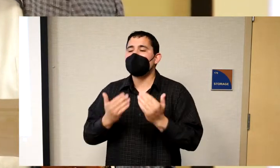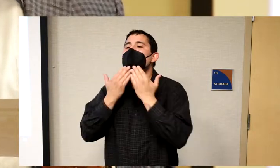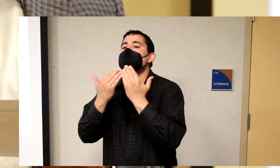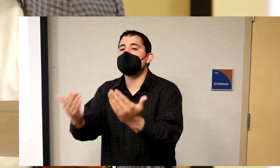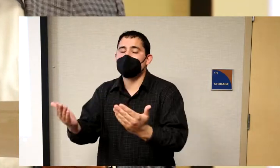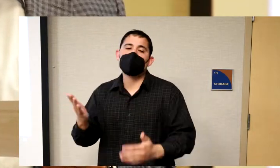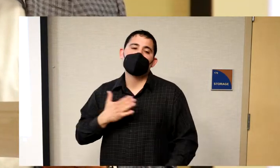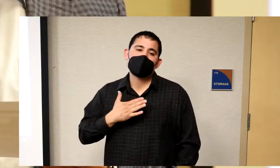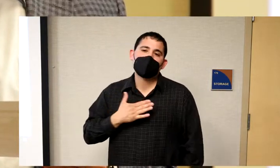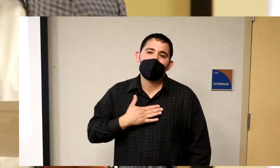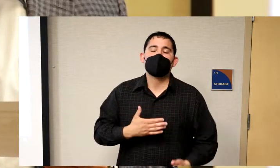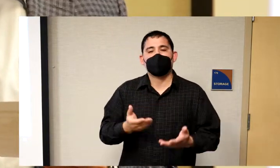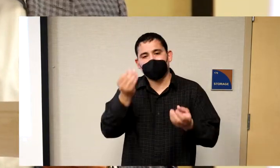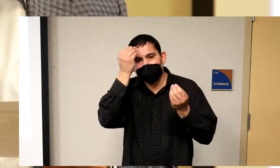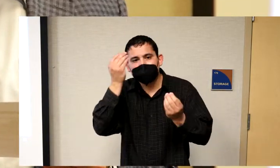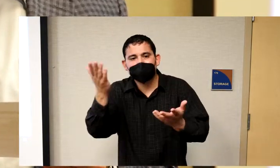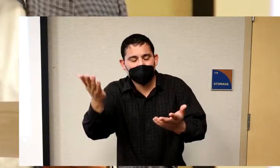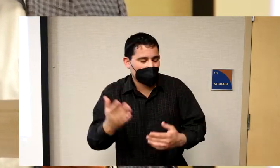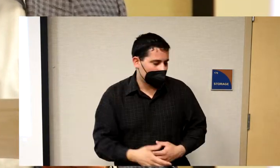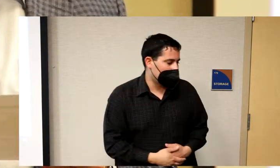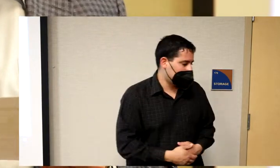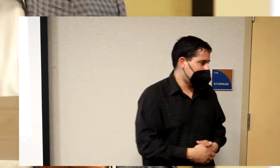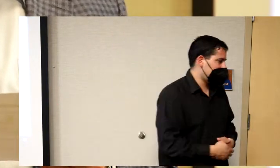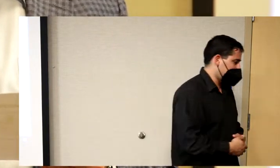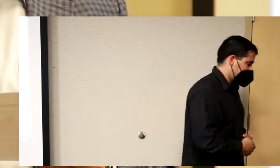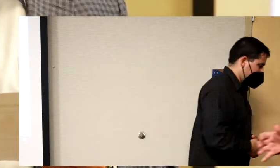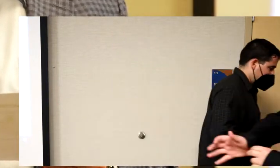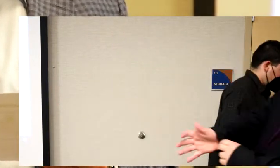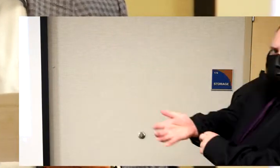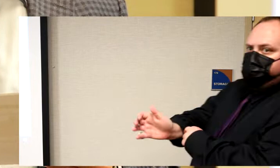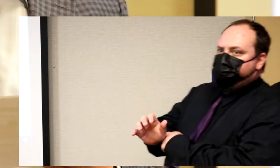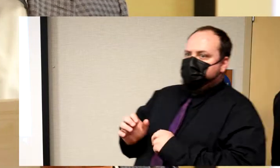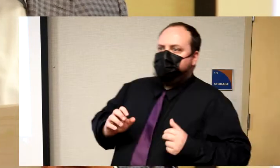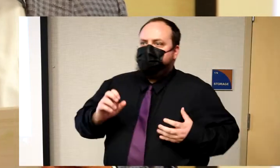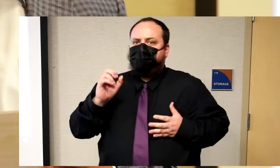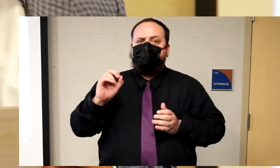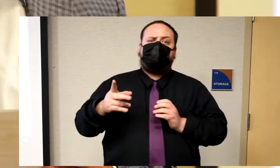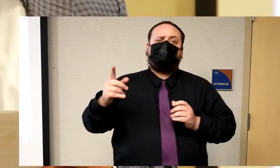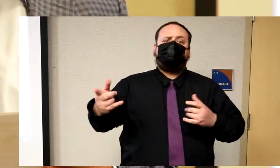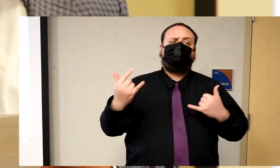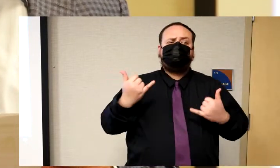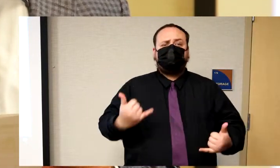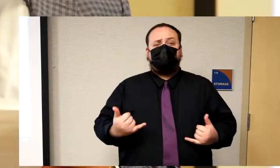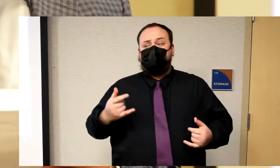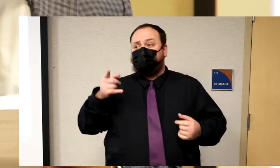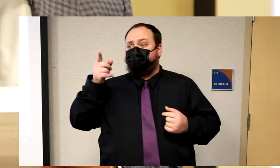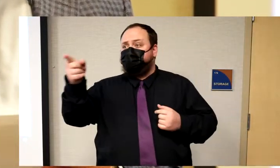my, thank you. So I have a question, maybe. So